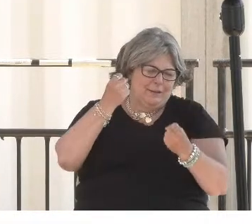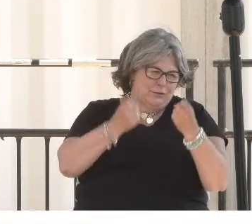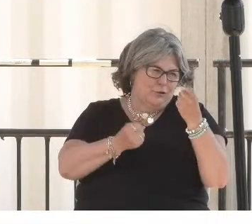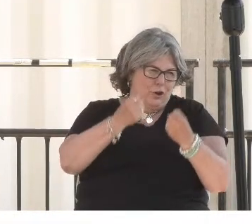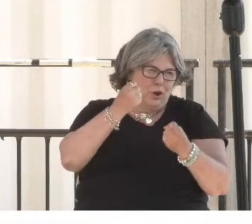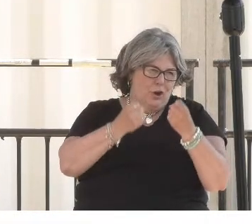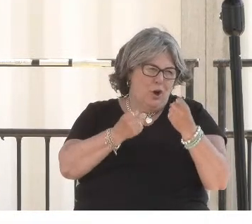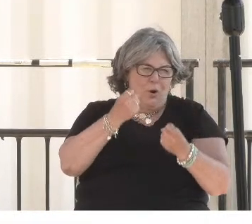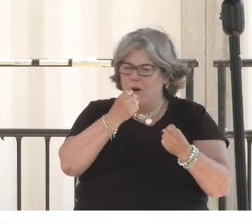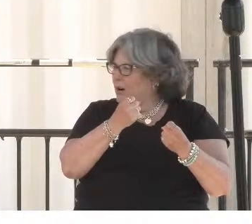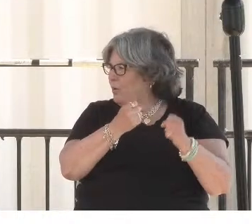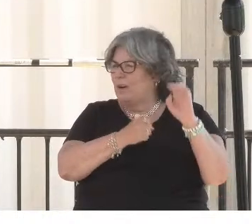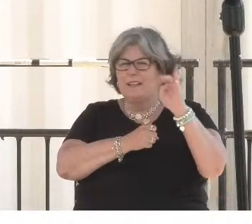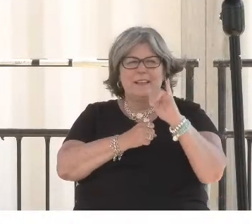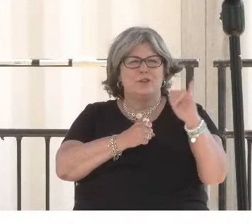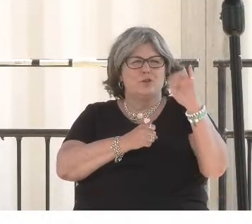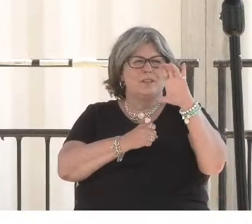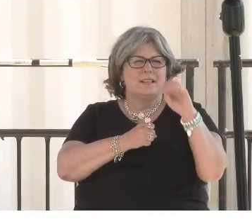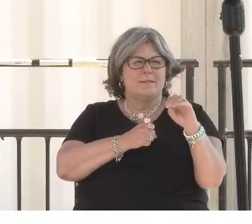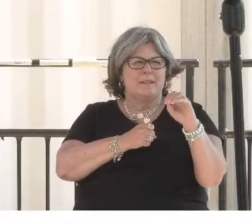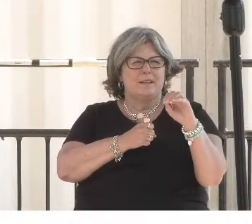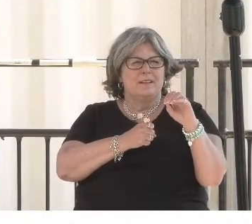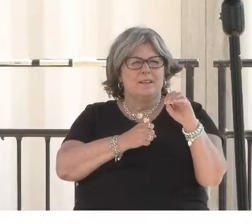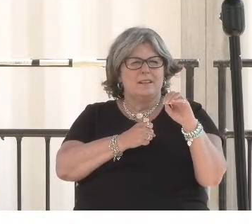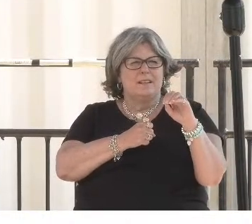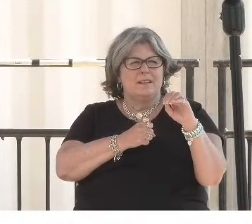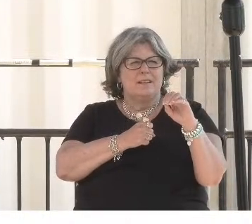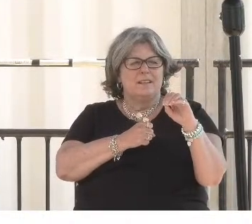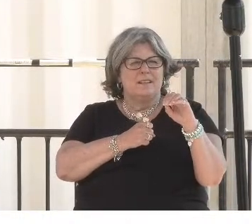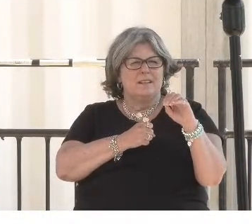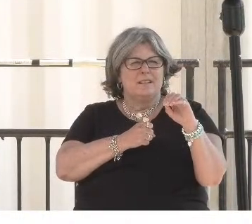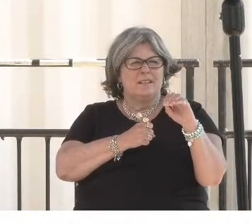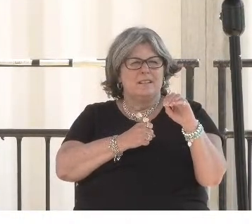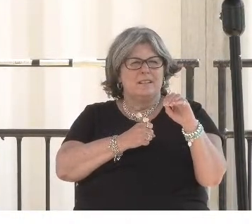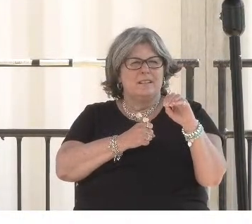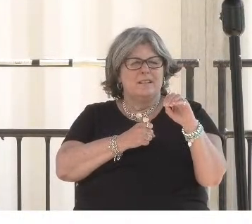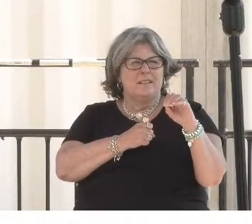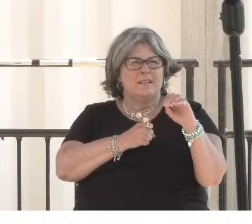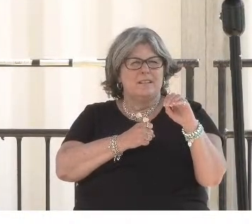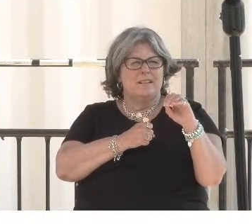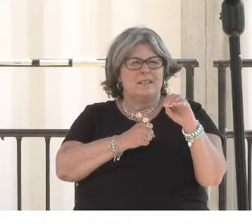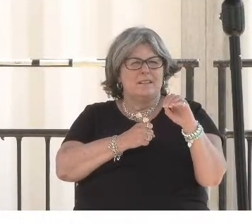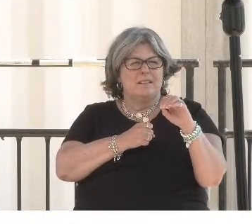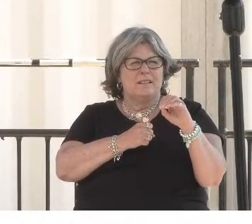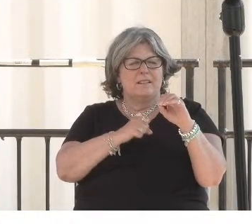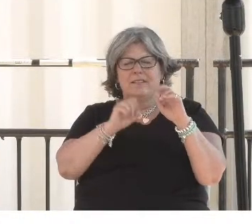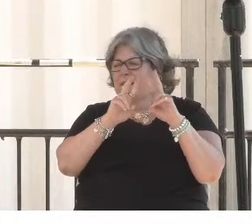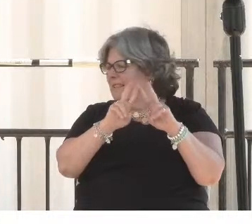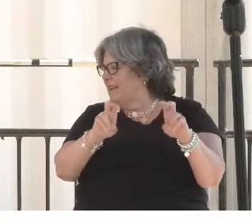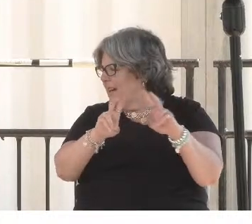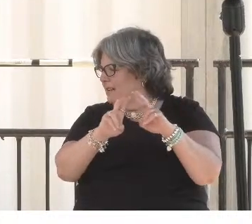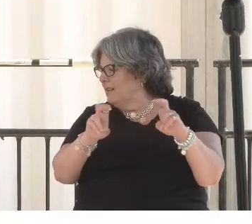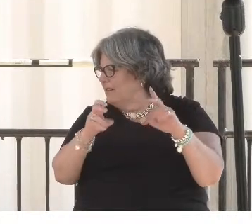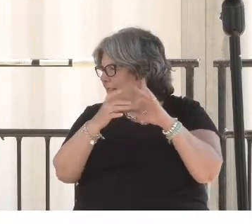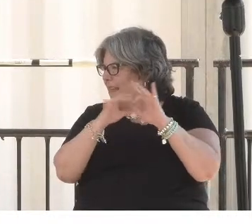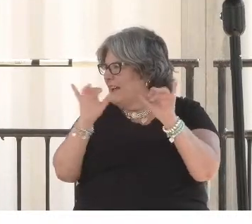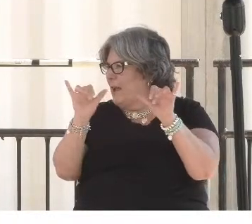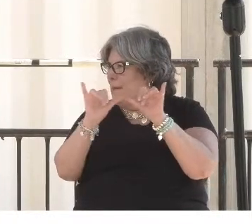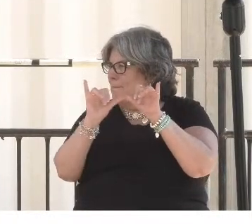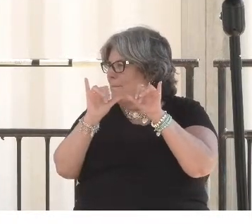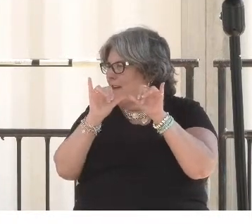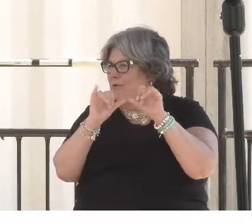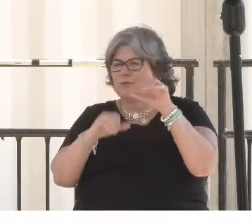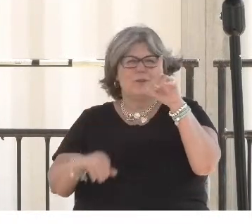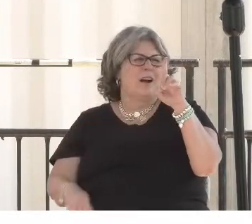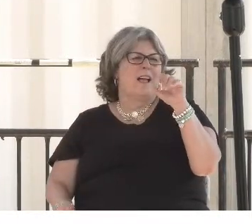to like what insurance companies do, we can put a dongle in your OBD2 port, your onboard diagnostics port, that can actually measure the